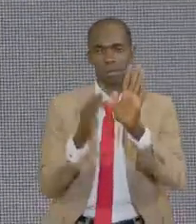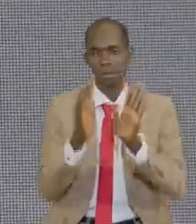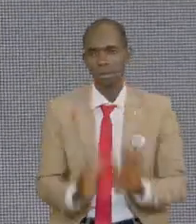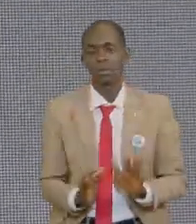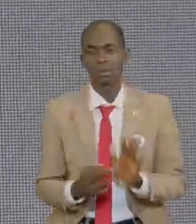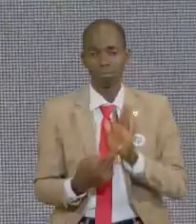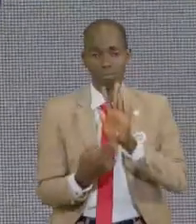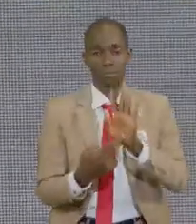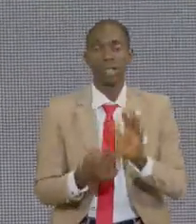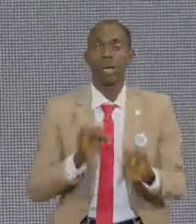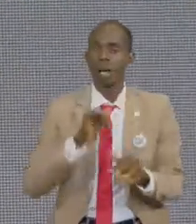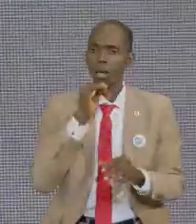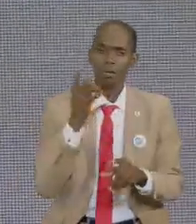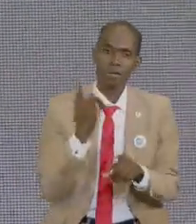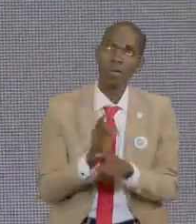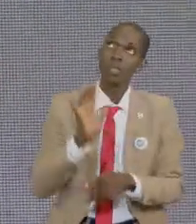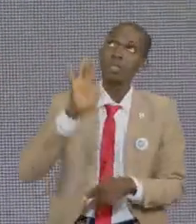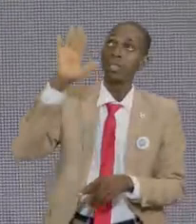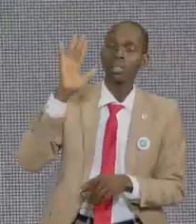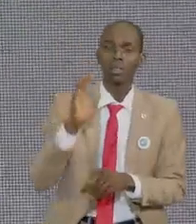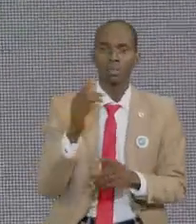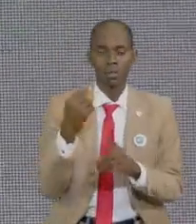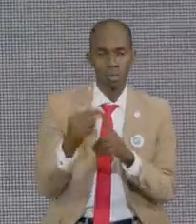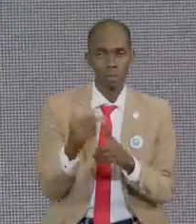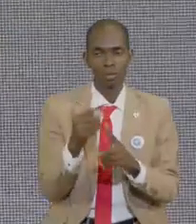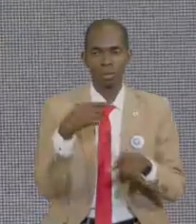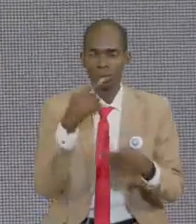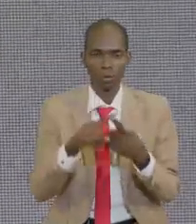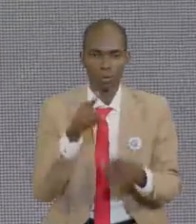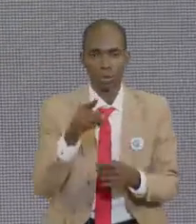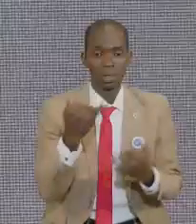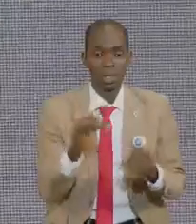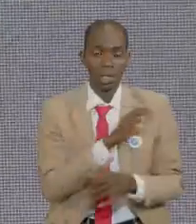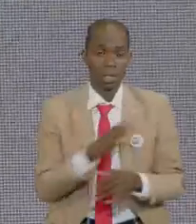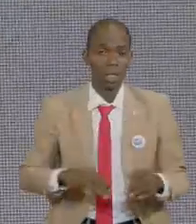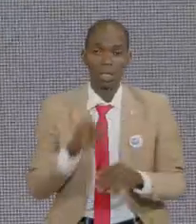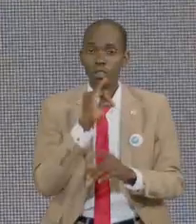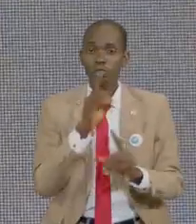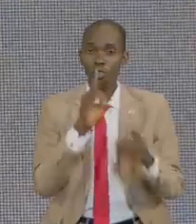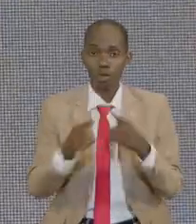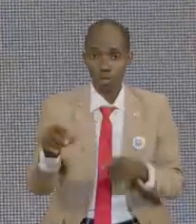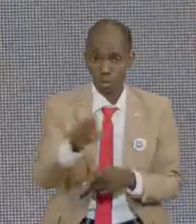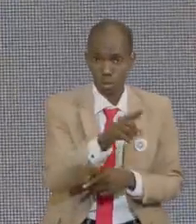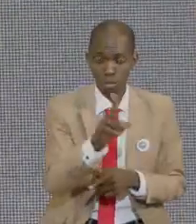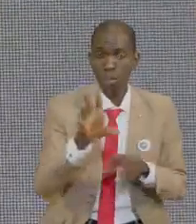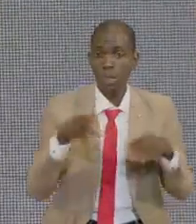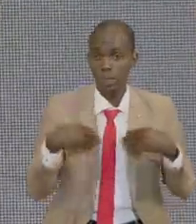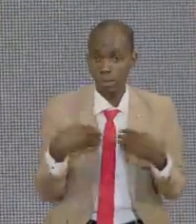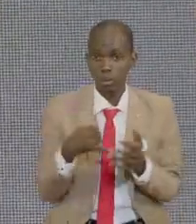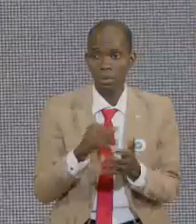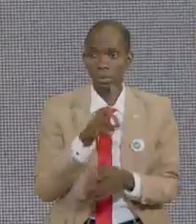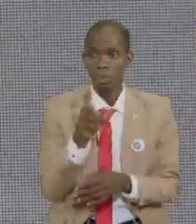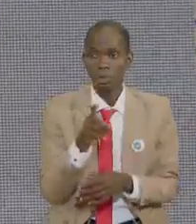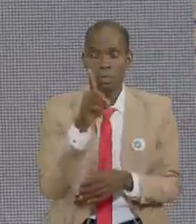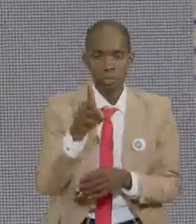mouthpiece. Now Christ is talking to you. You accept. You